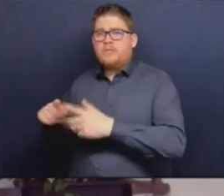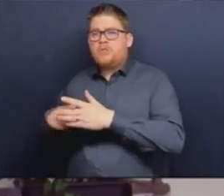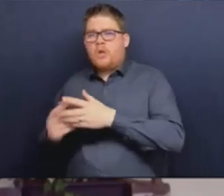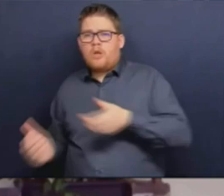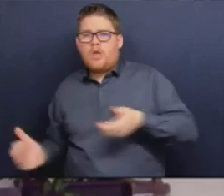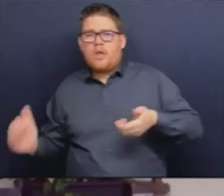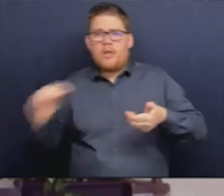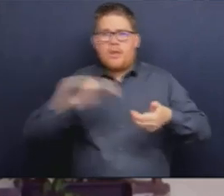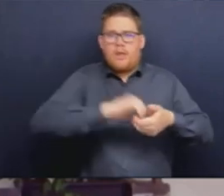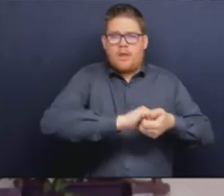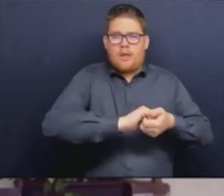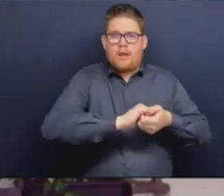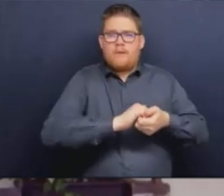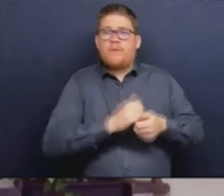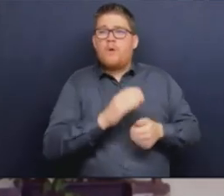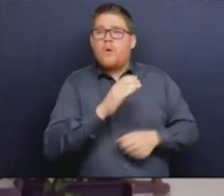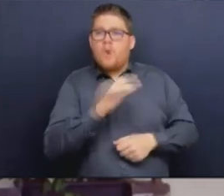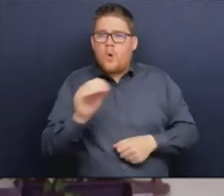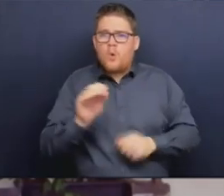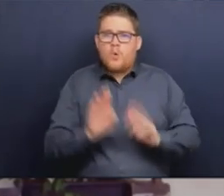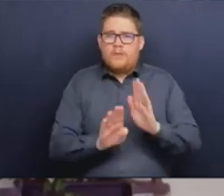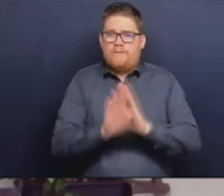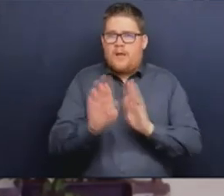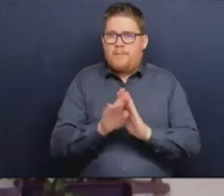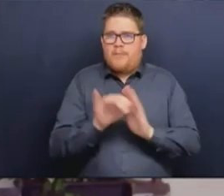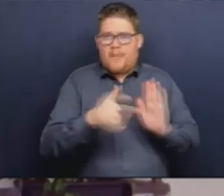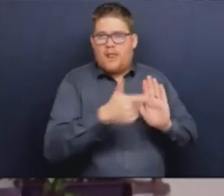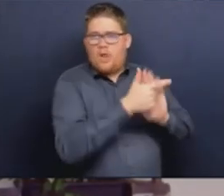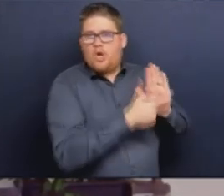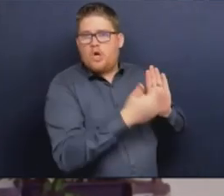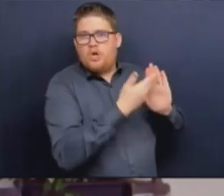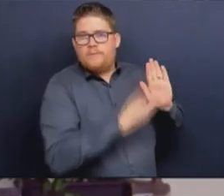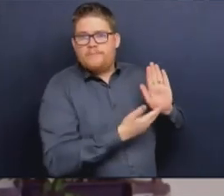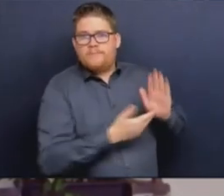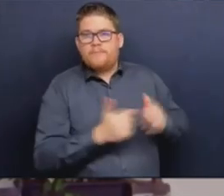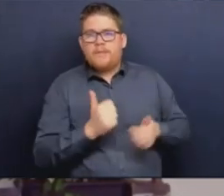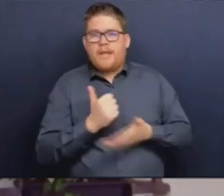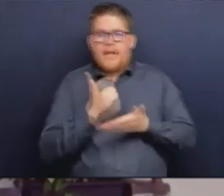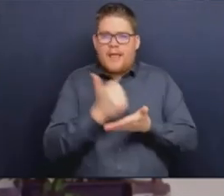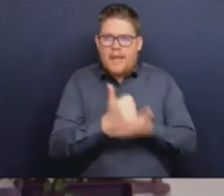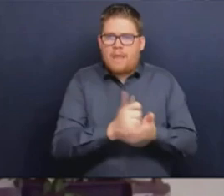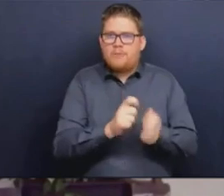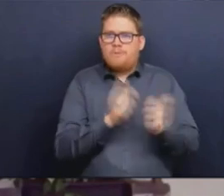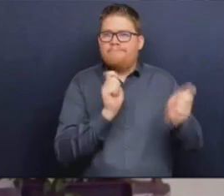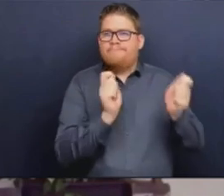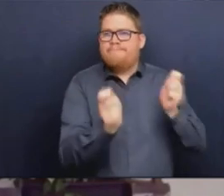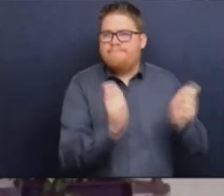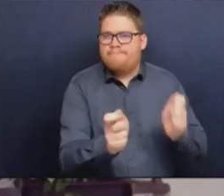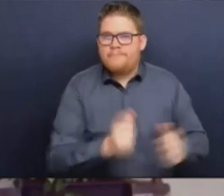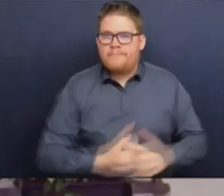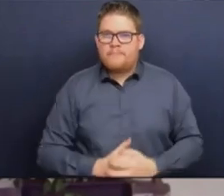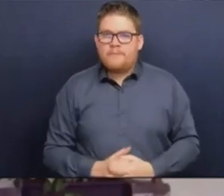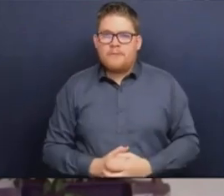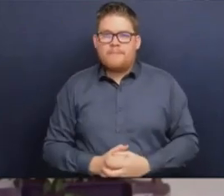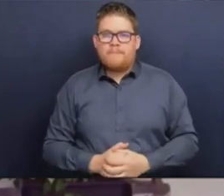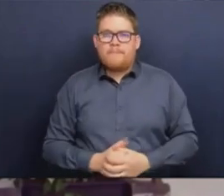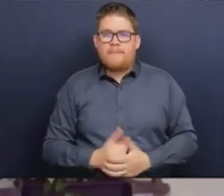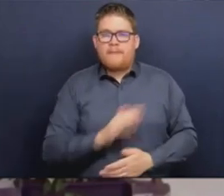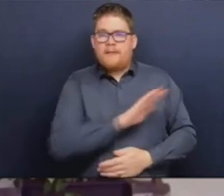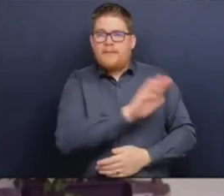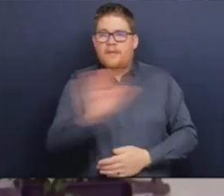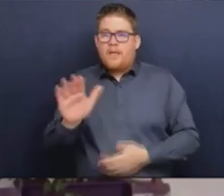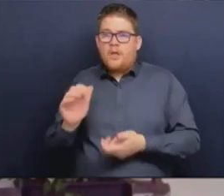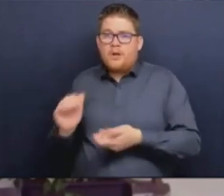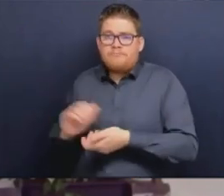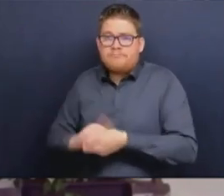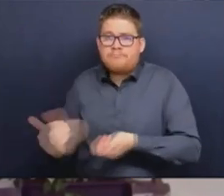these reforms possible. And I think because of that engagement with First Nations at all stages of the work, we can make